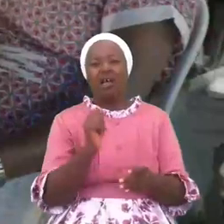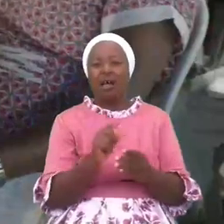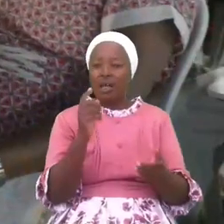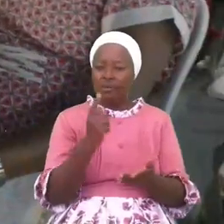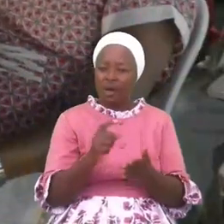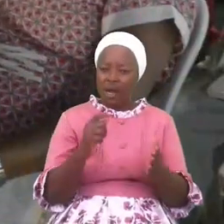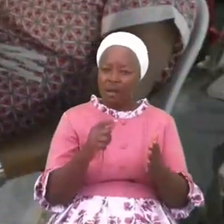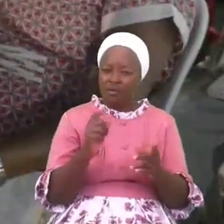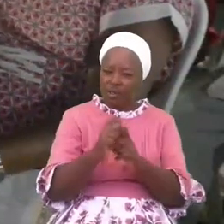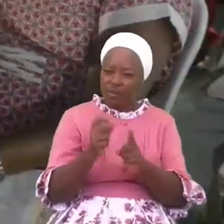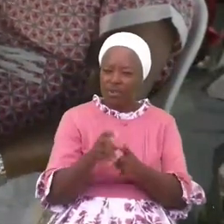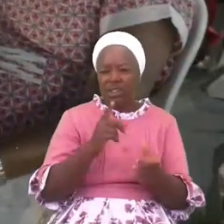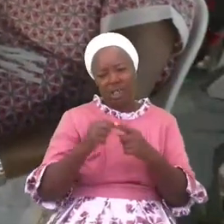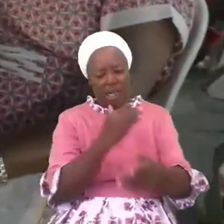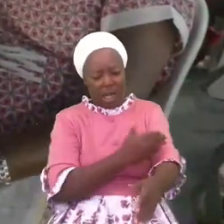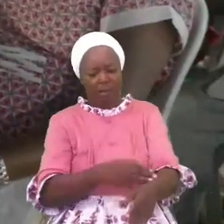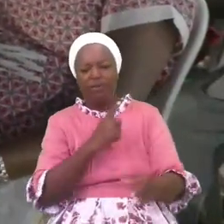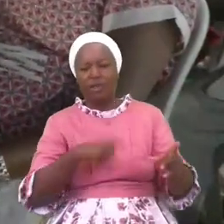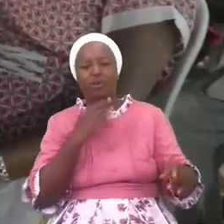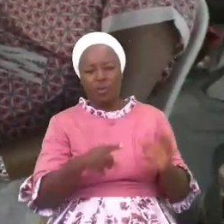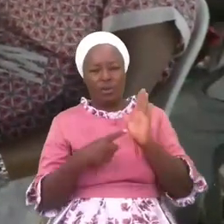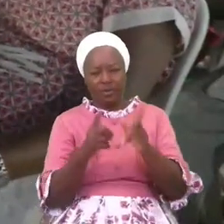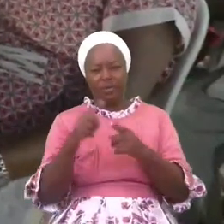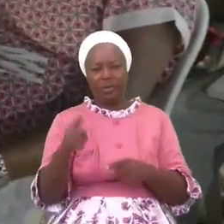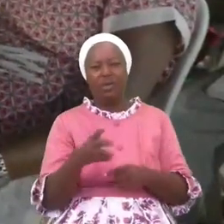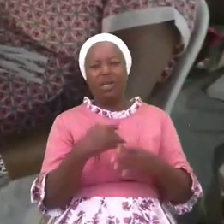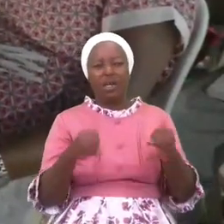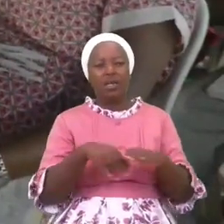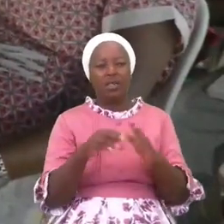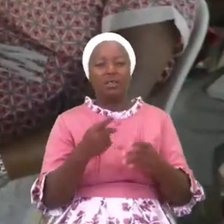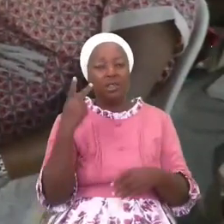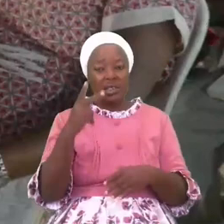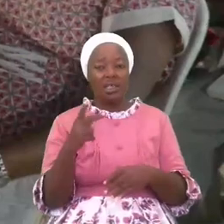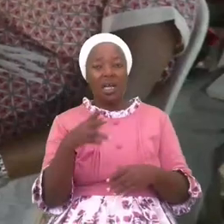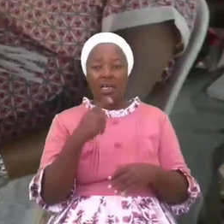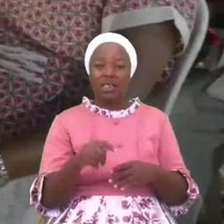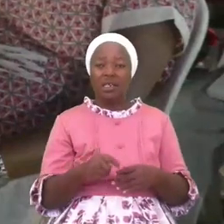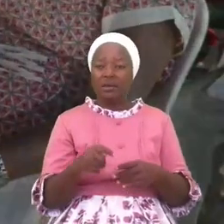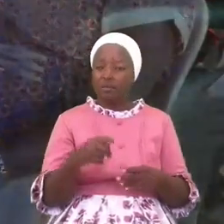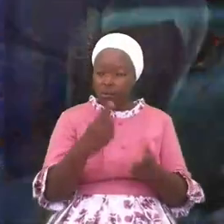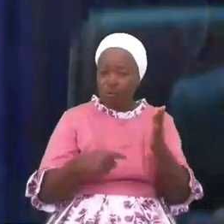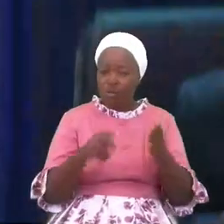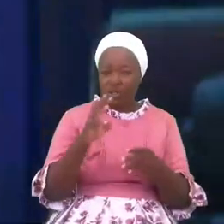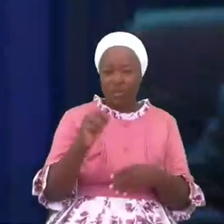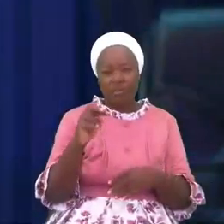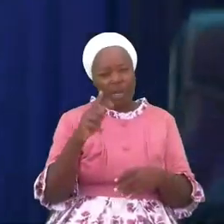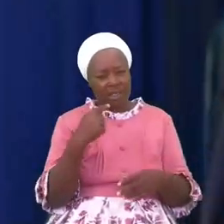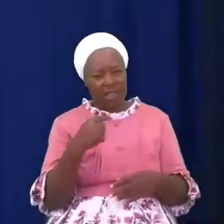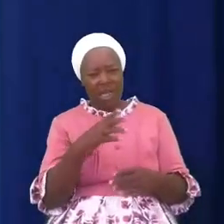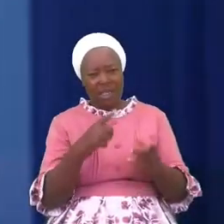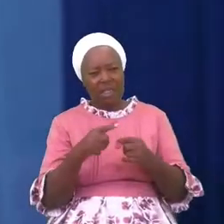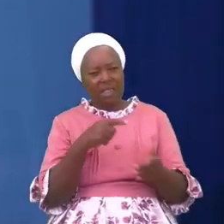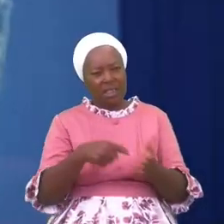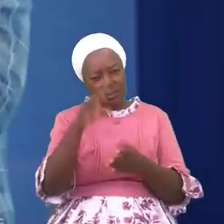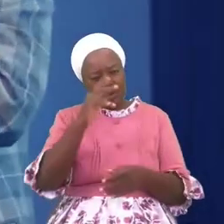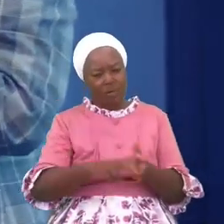says that this man had an only son. He'll fall into the river, he'll fall fall into the fire because the devil